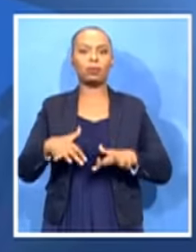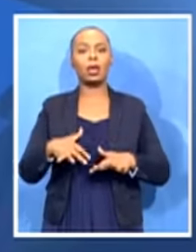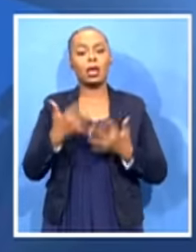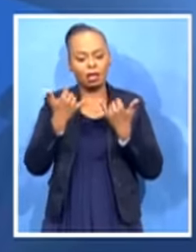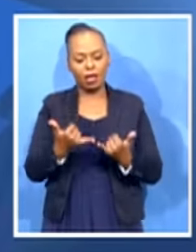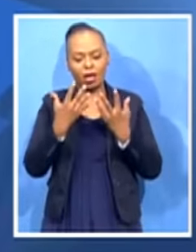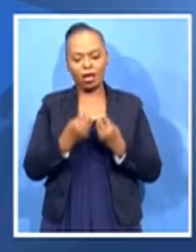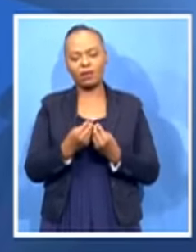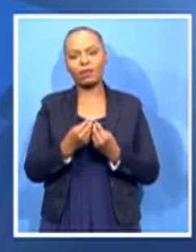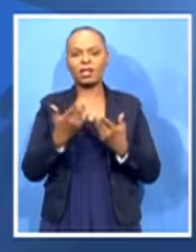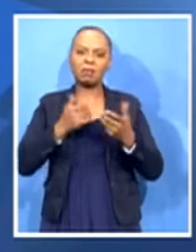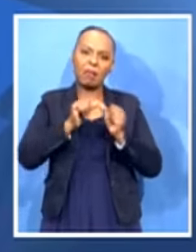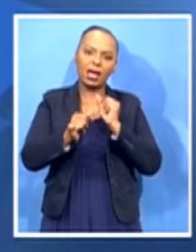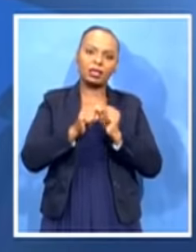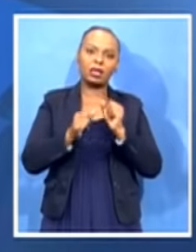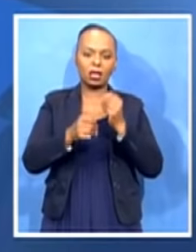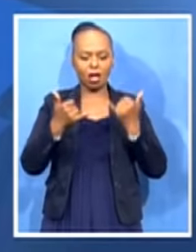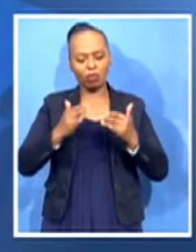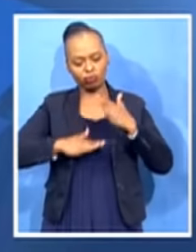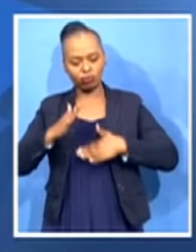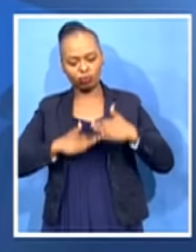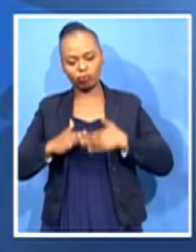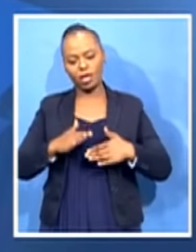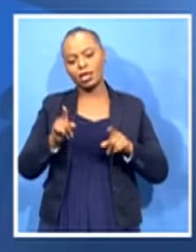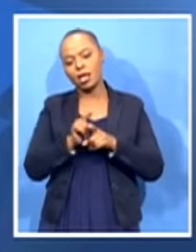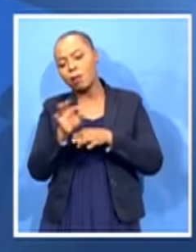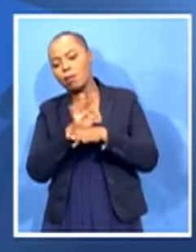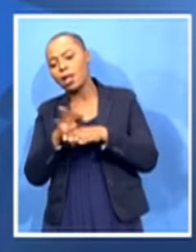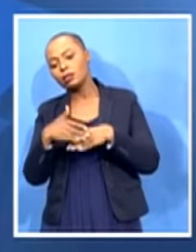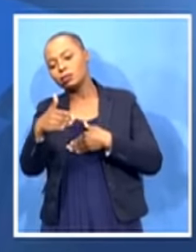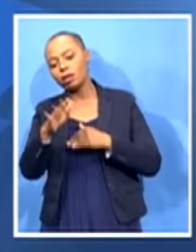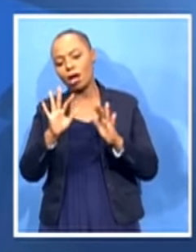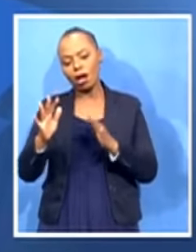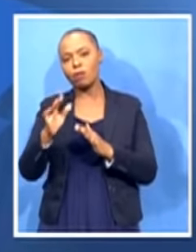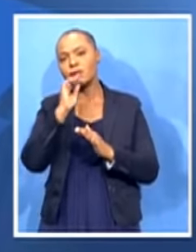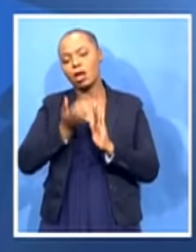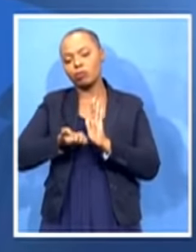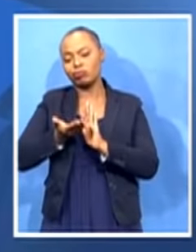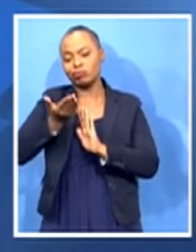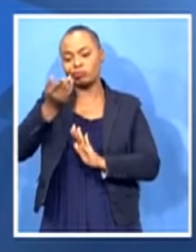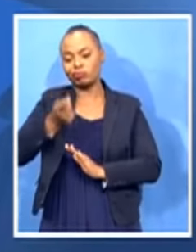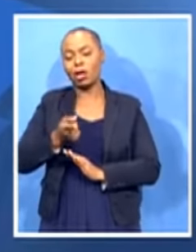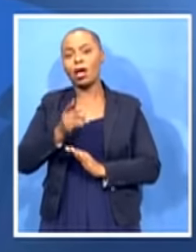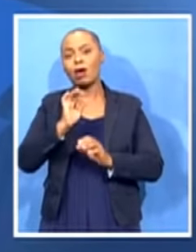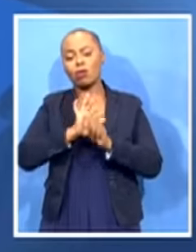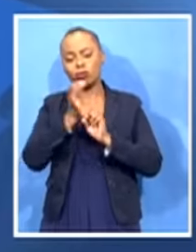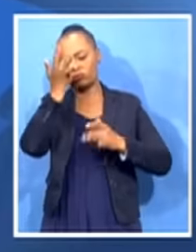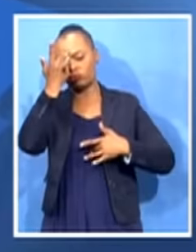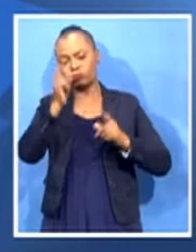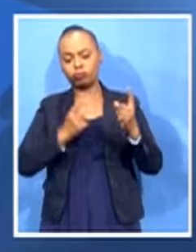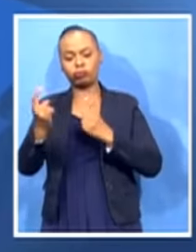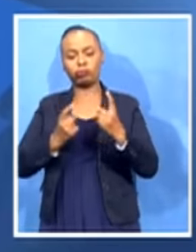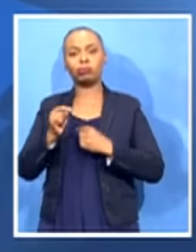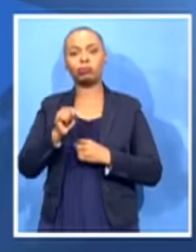we're looking at, but we think the load is getting higher and higher every day. Although I must say, today as a province, we